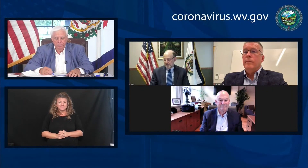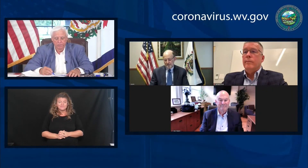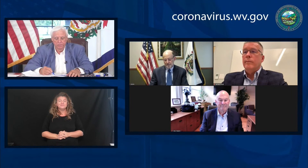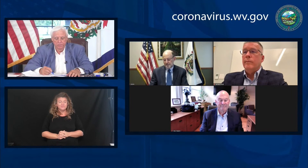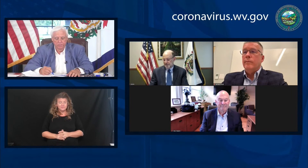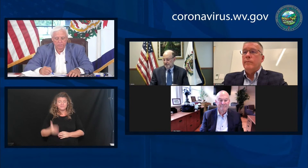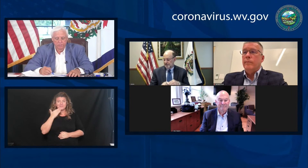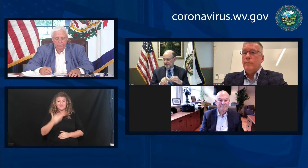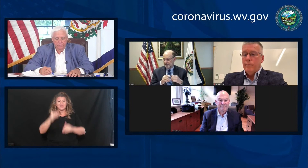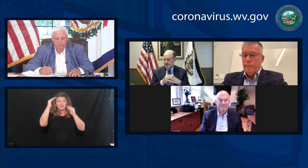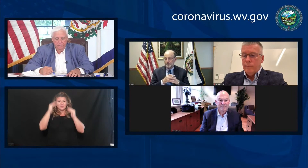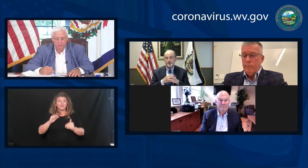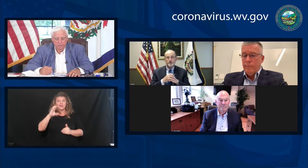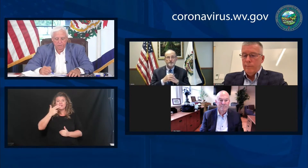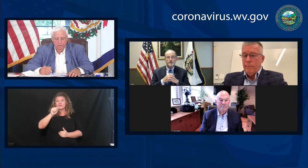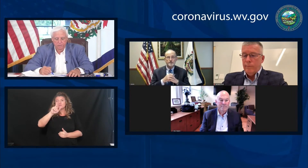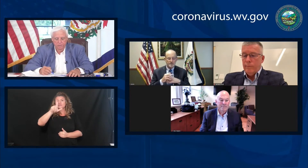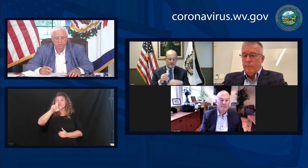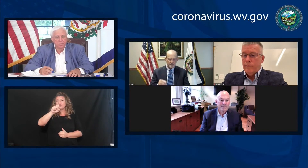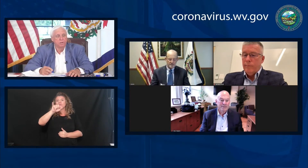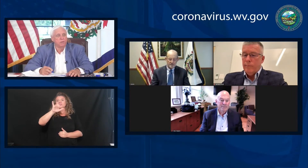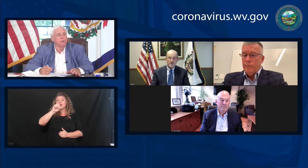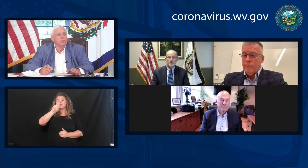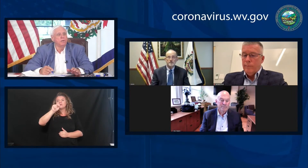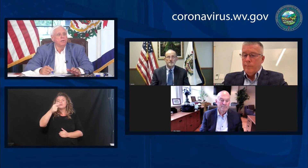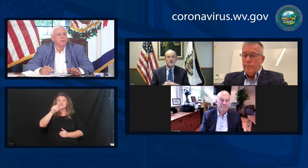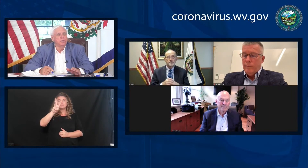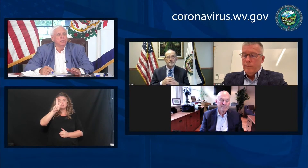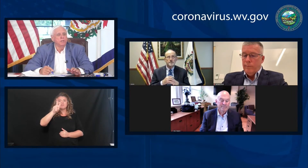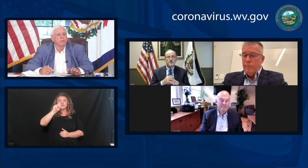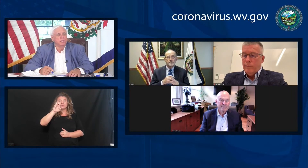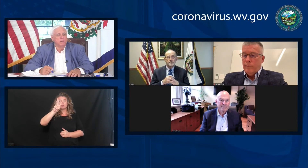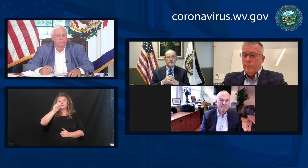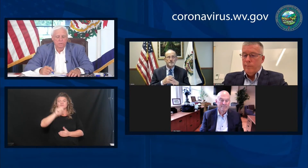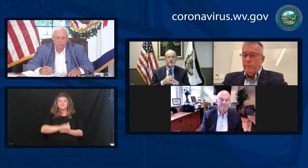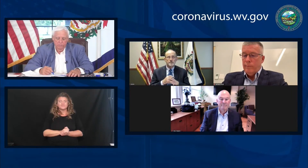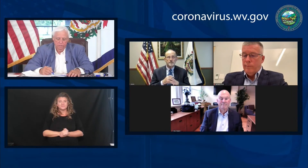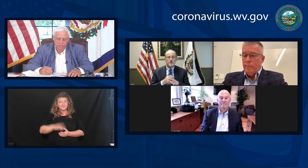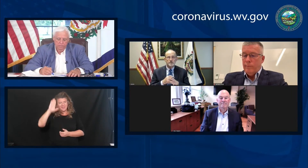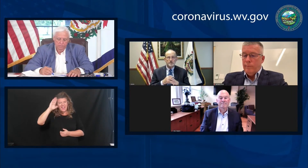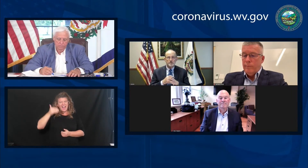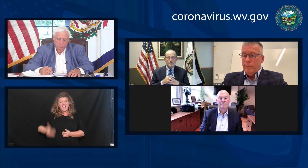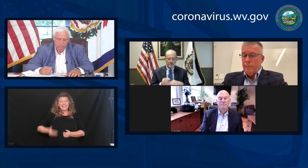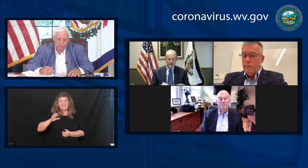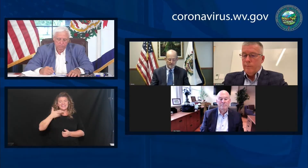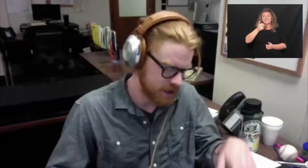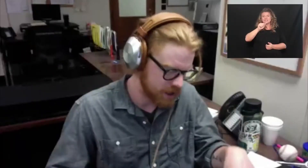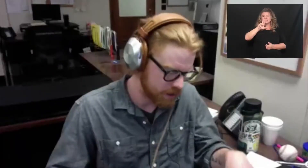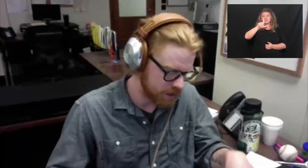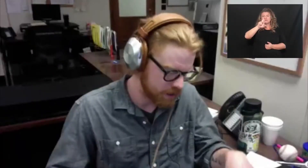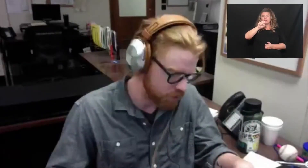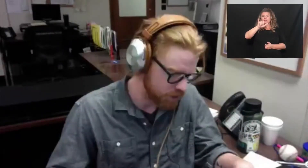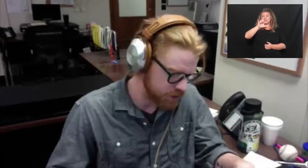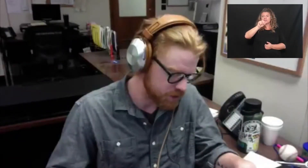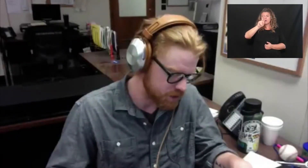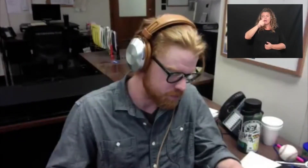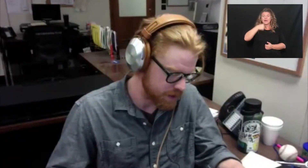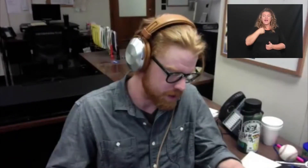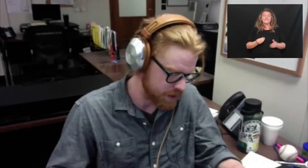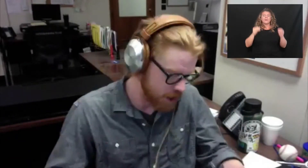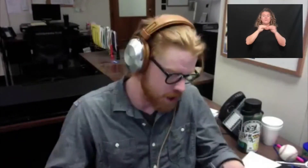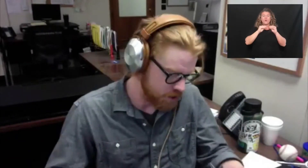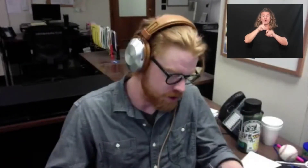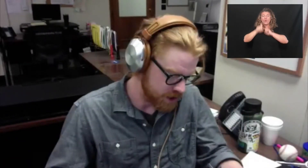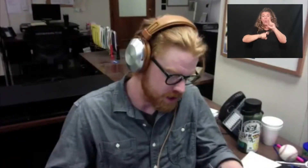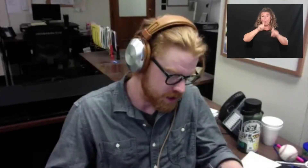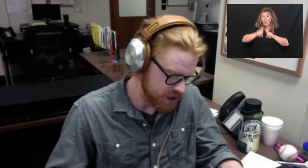All right, thank you, Mark. Next to Charles Young with WV News. Hi, this is Charles Young with WV News. I had a couple more questions